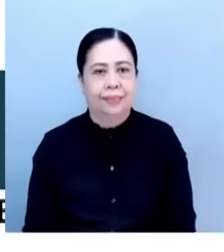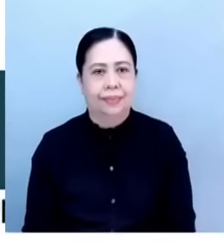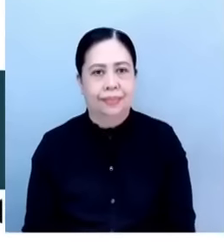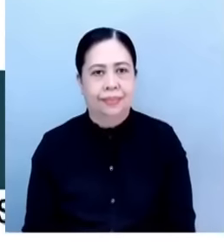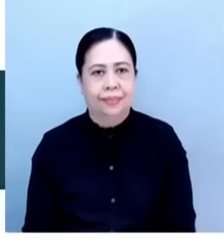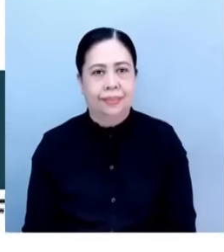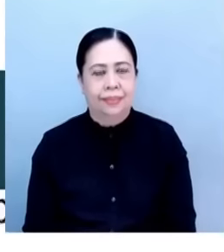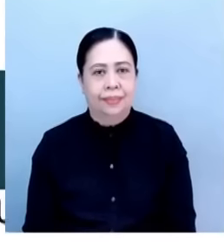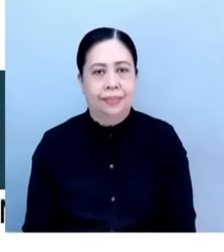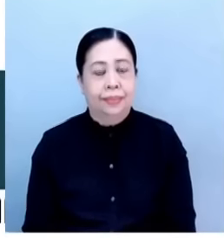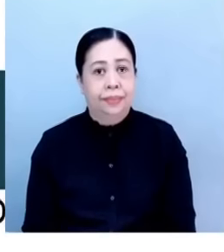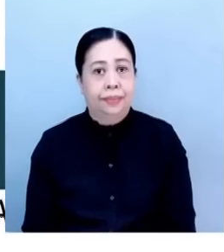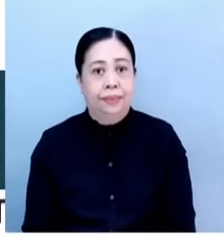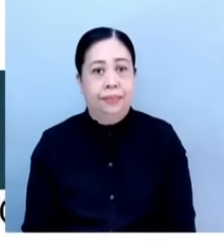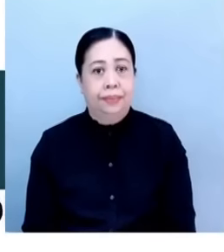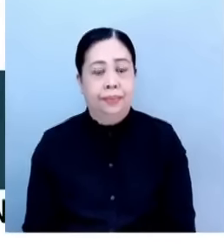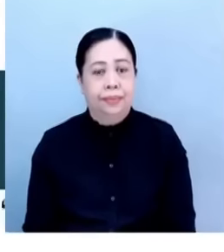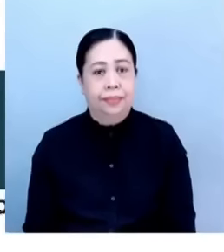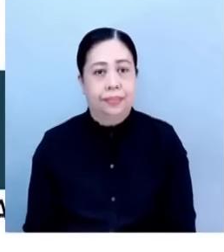Well, actually,